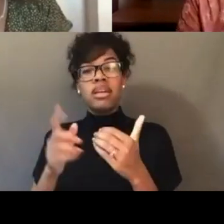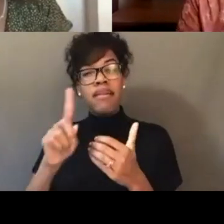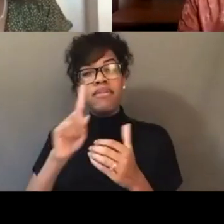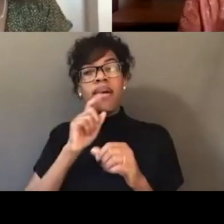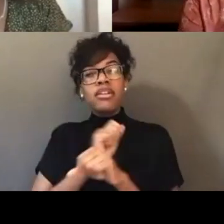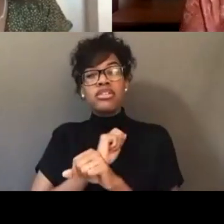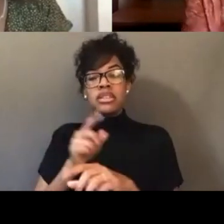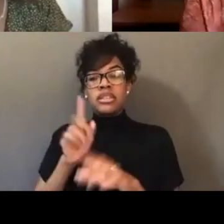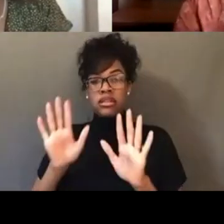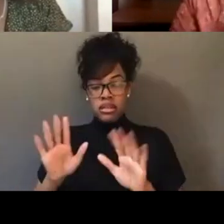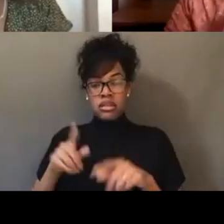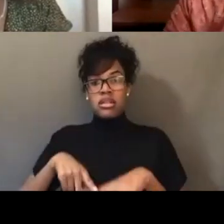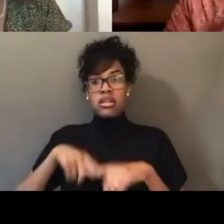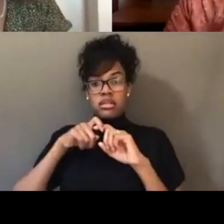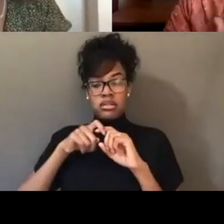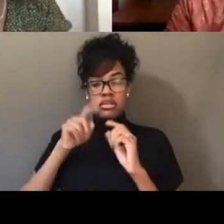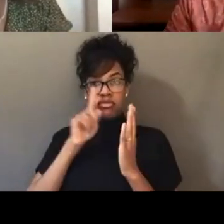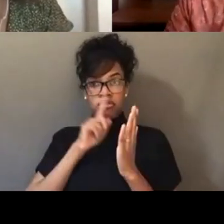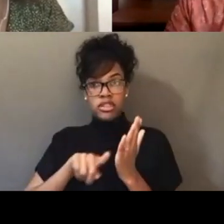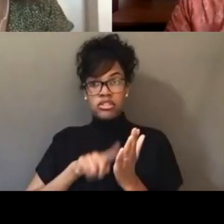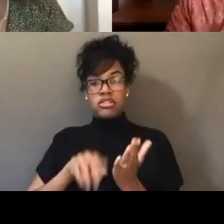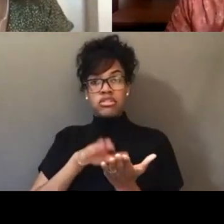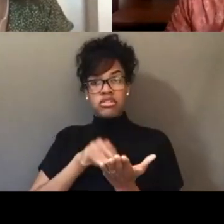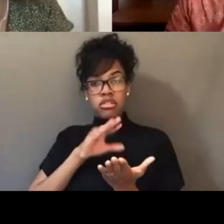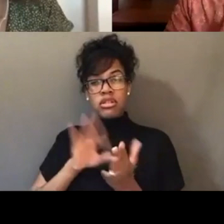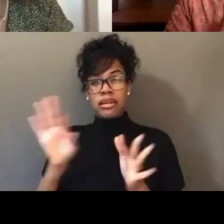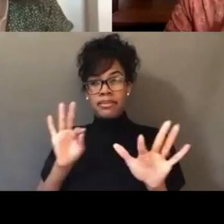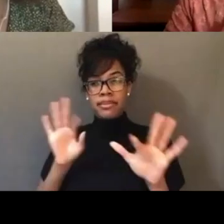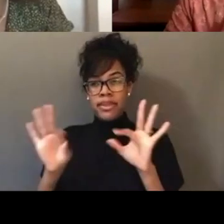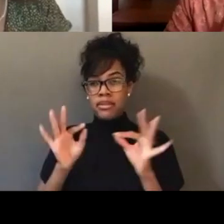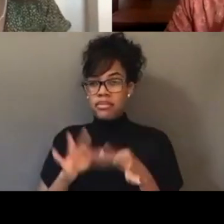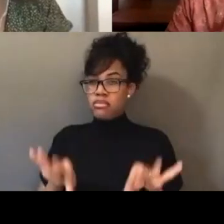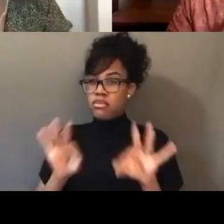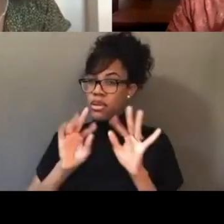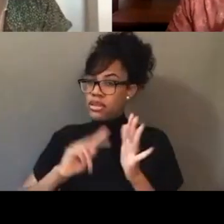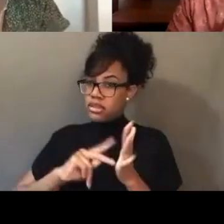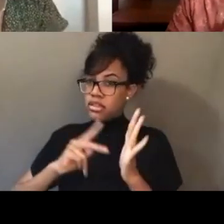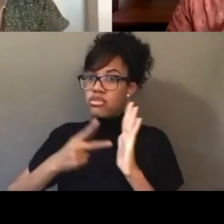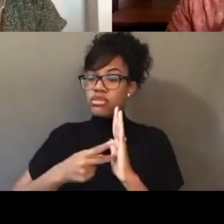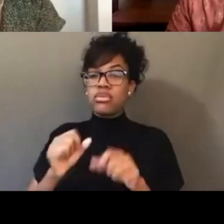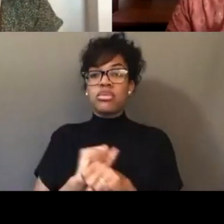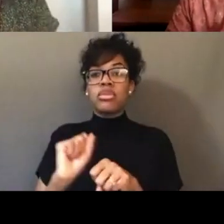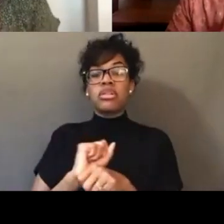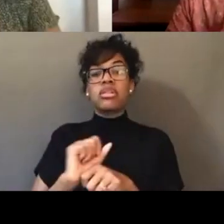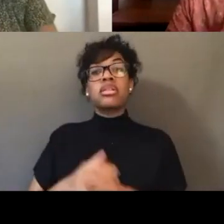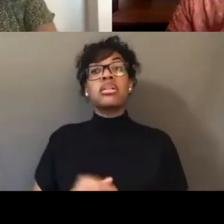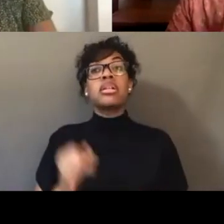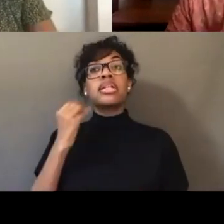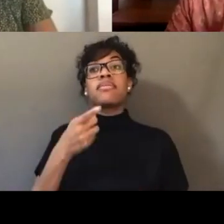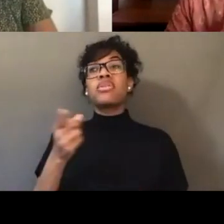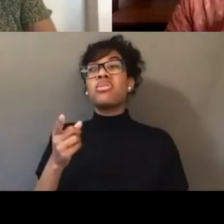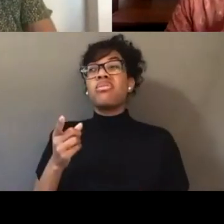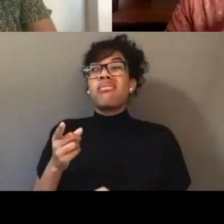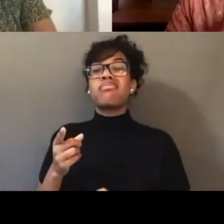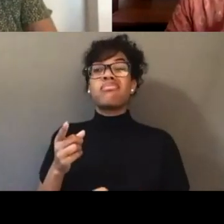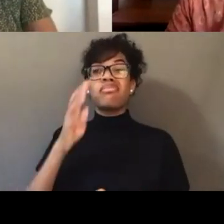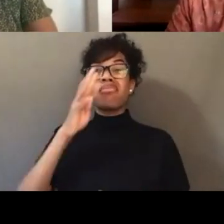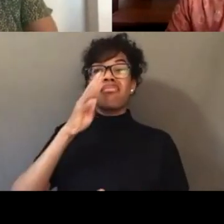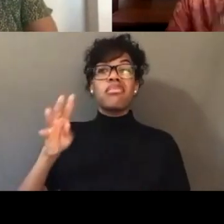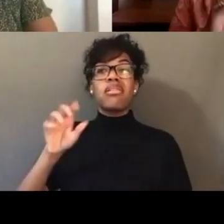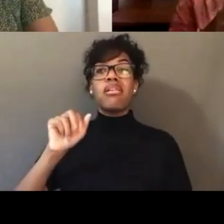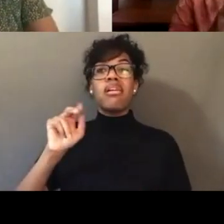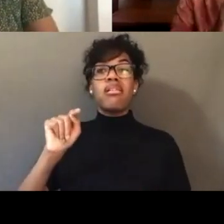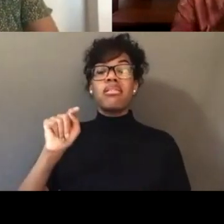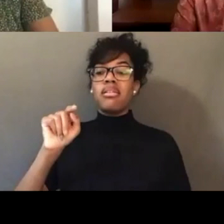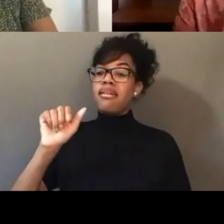something, right, the anti-racism, then what are you for? And I think that's also something that teachers might forget. That they think, oh, I'll